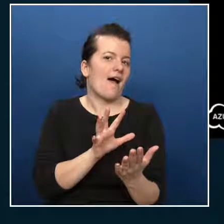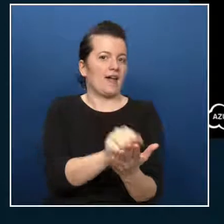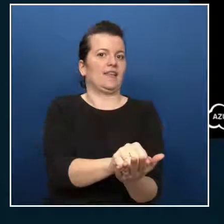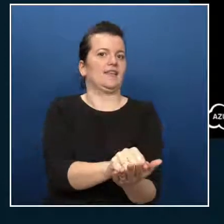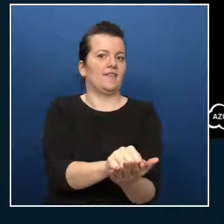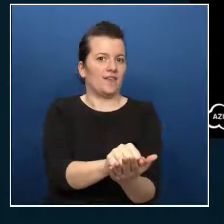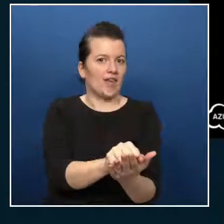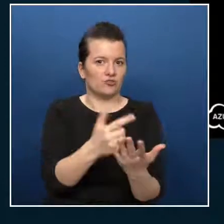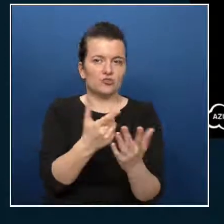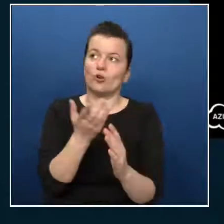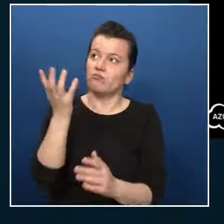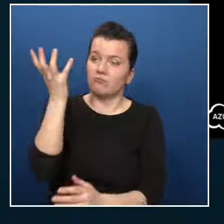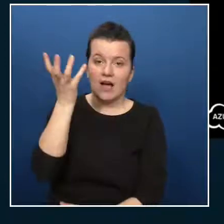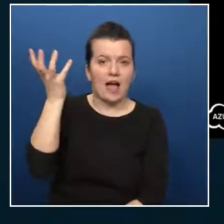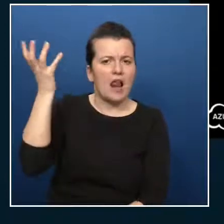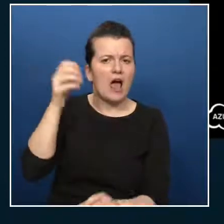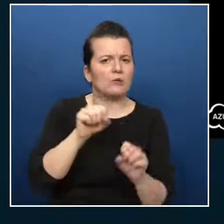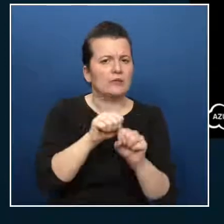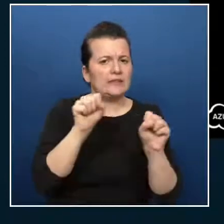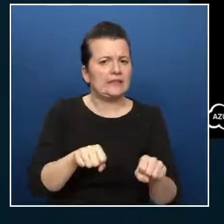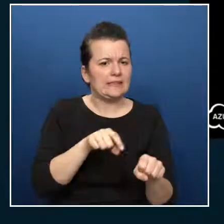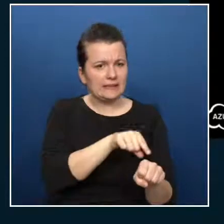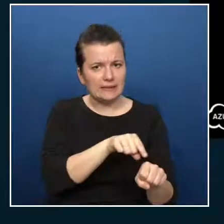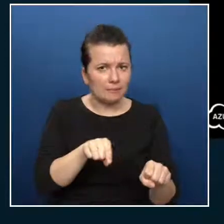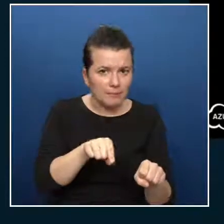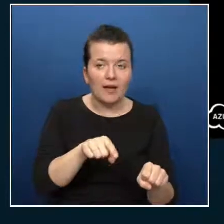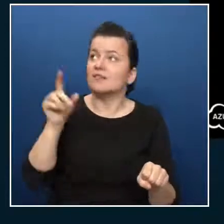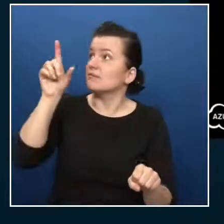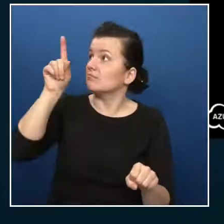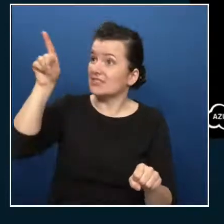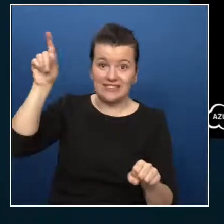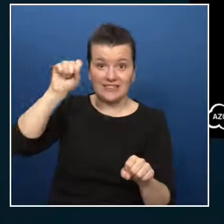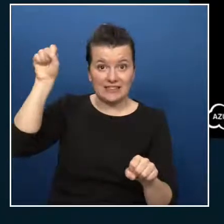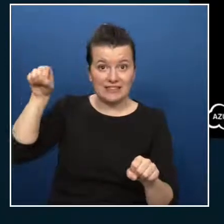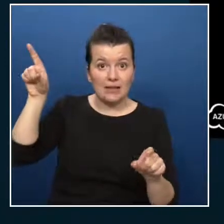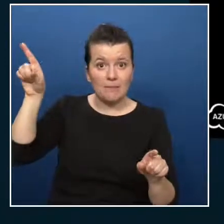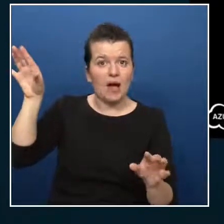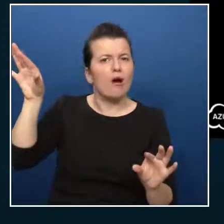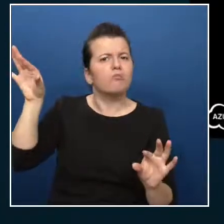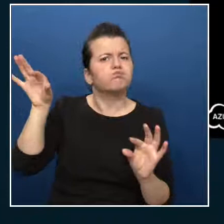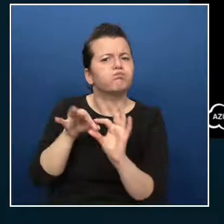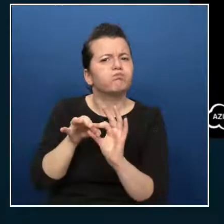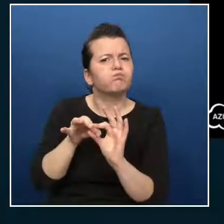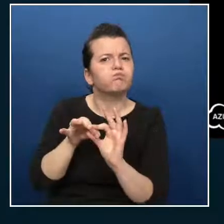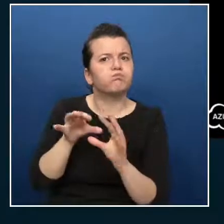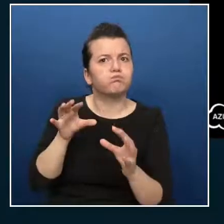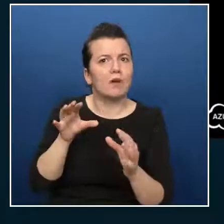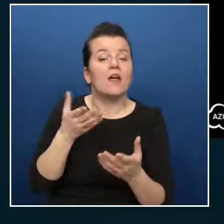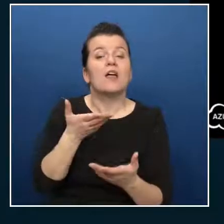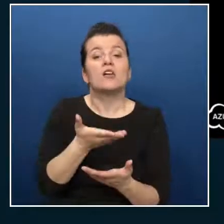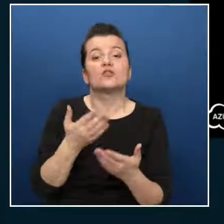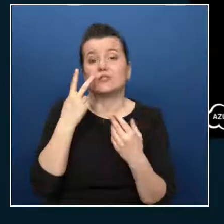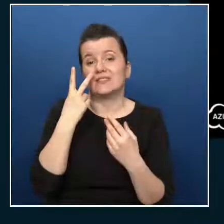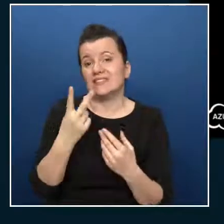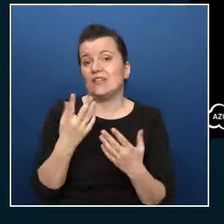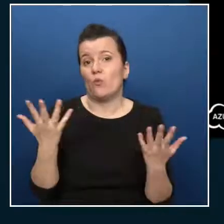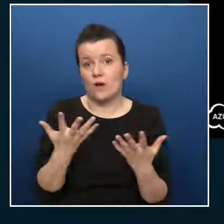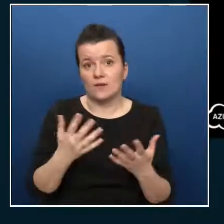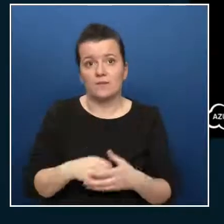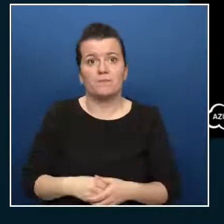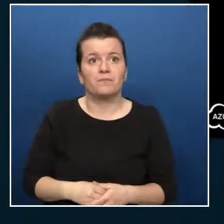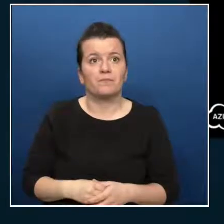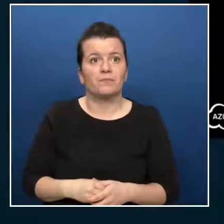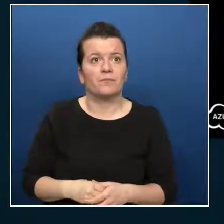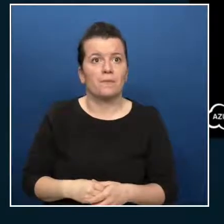cloud system. So in a traditional on-premise system, we usually, in that system